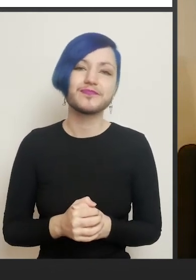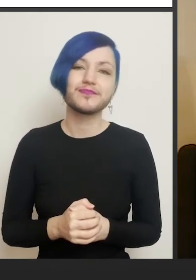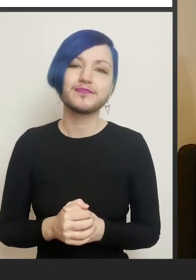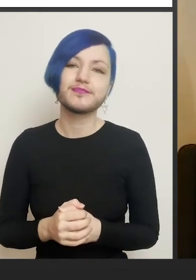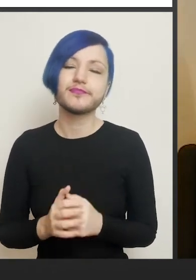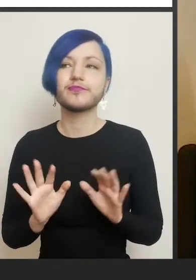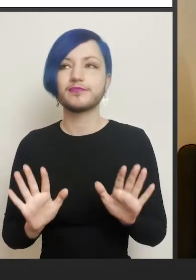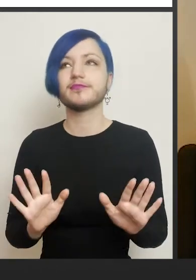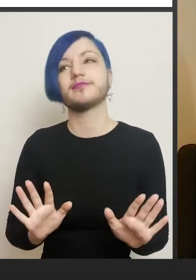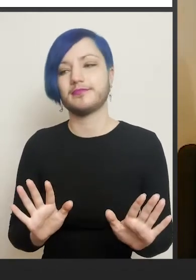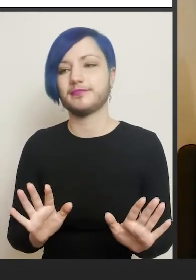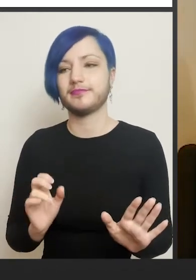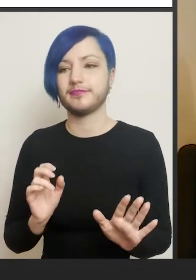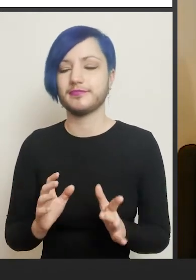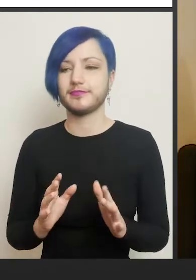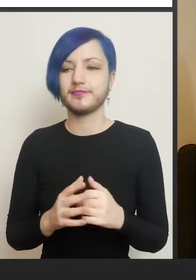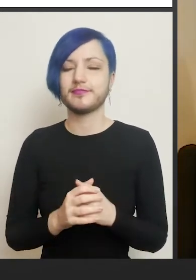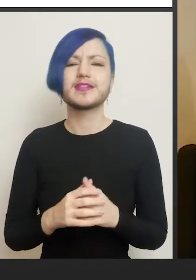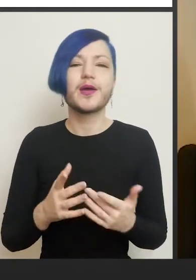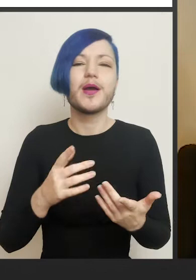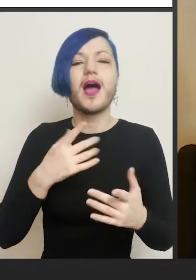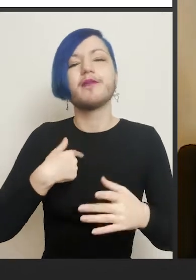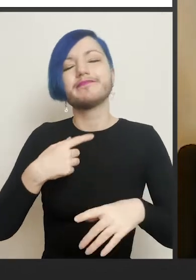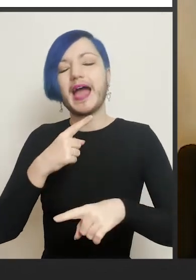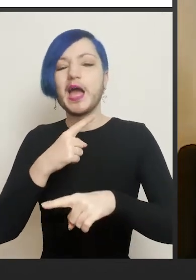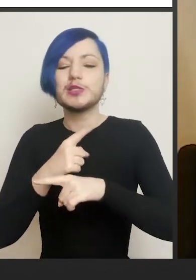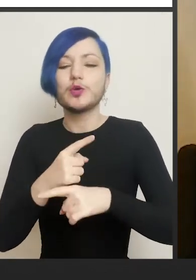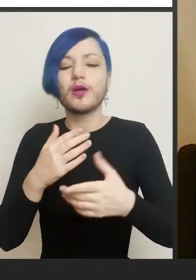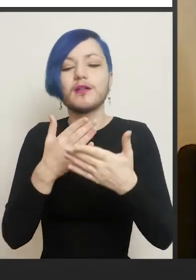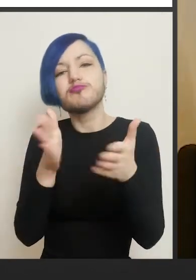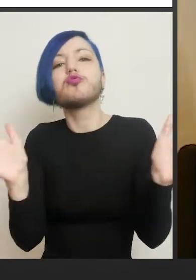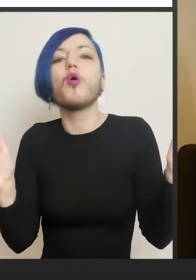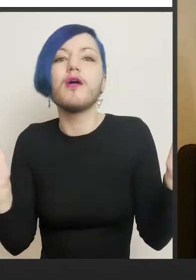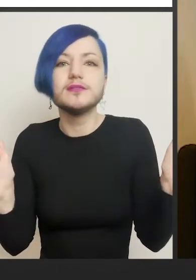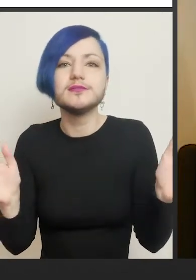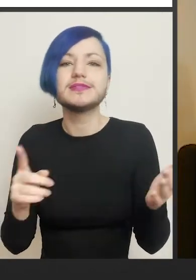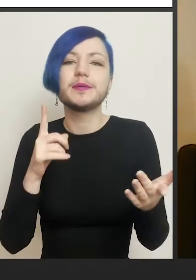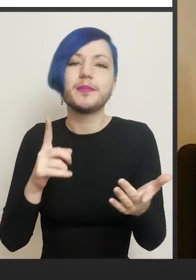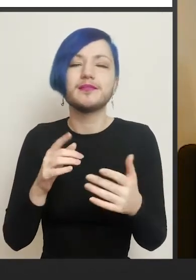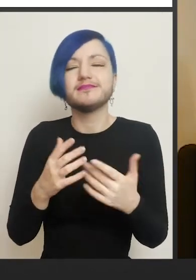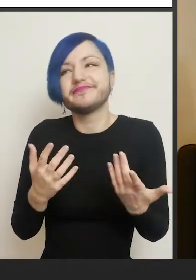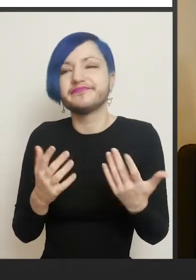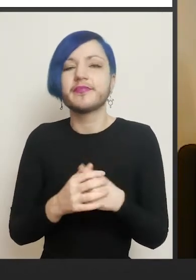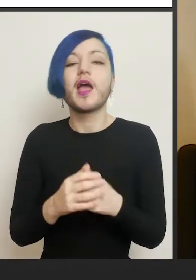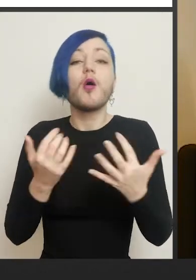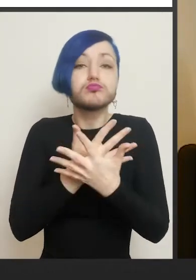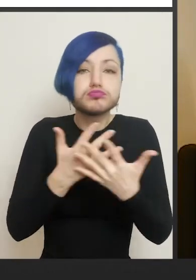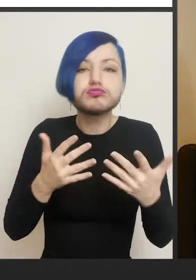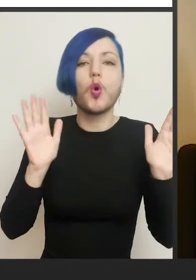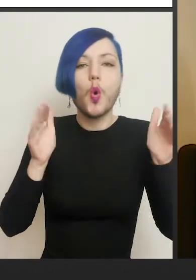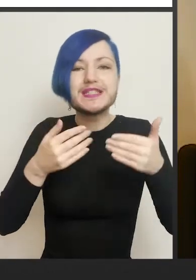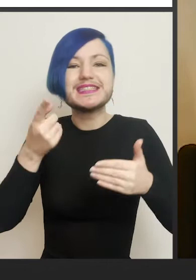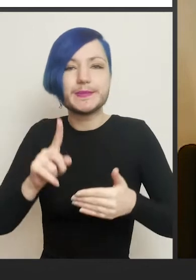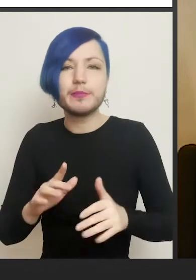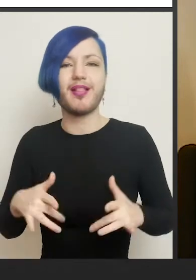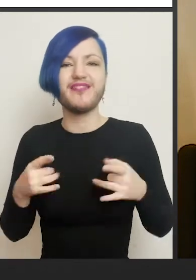A lot of us, I'm going to speak generically sometimes. A lot of autistic people feel as